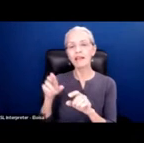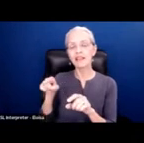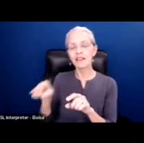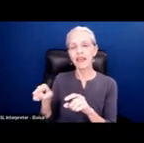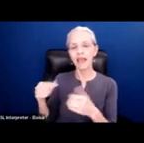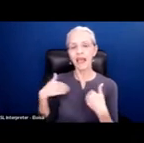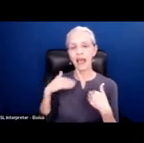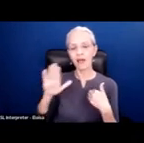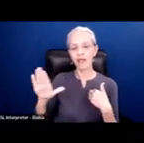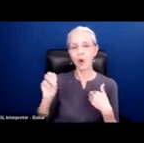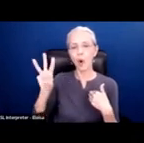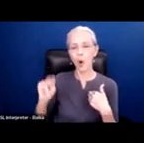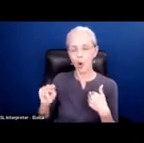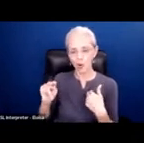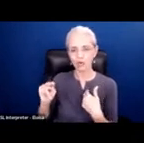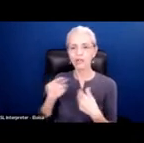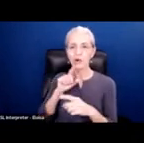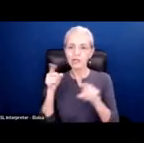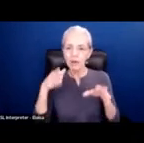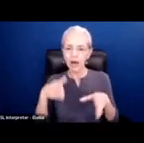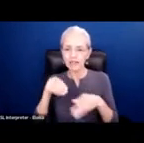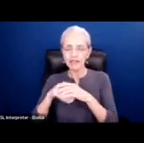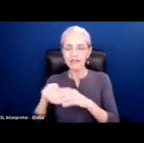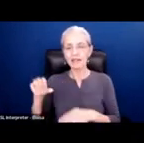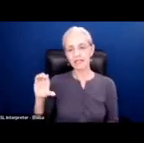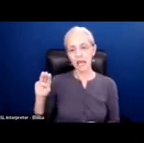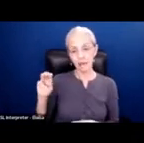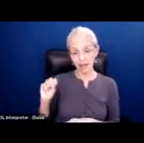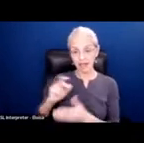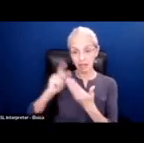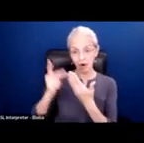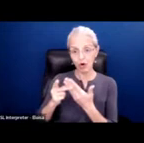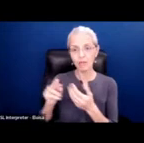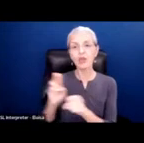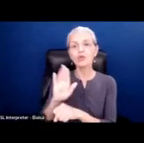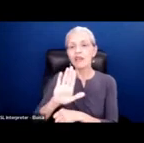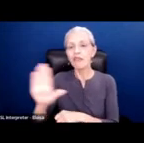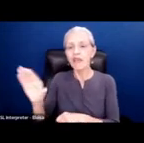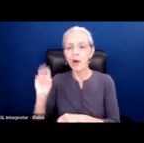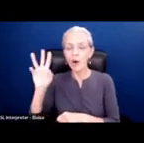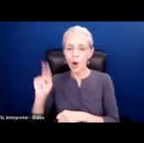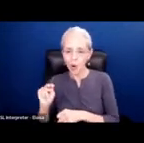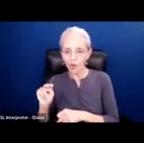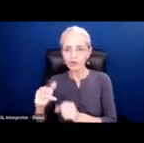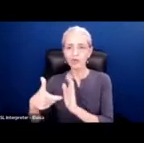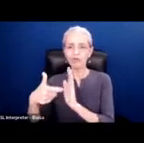Medicaid HCBS programs, each using their own eligibility requirements to be included in the sample.